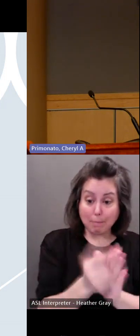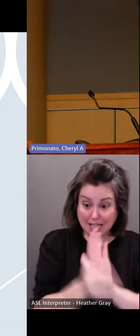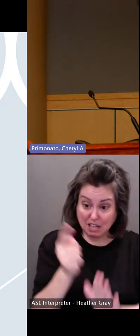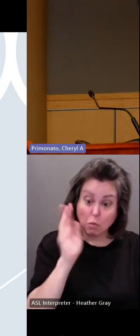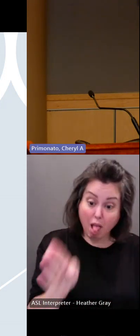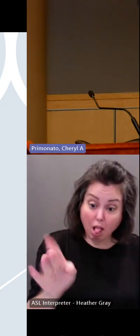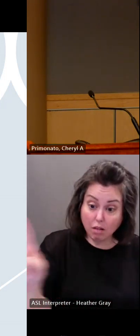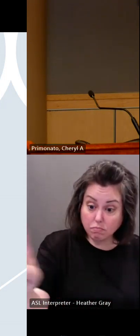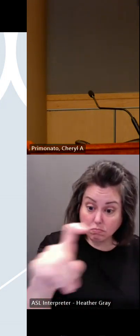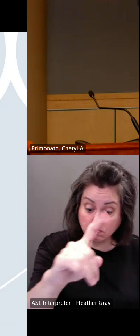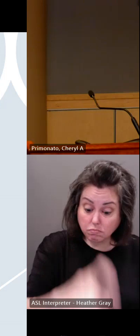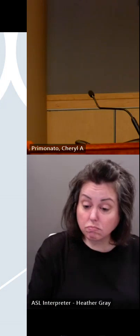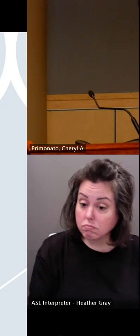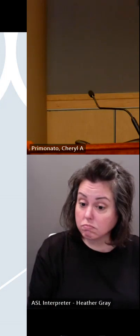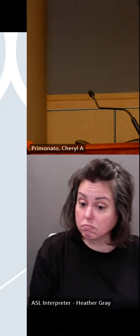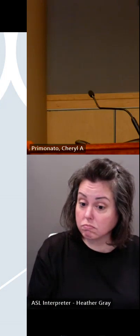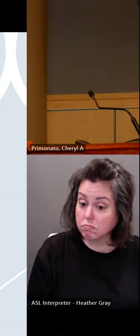Motion.